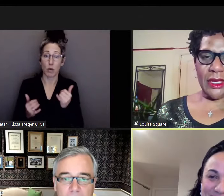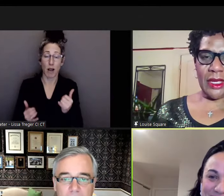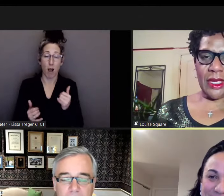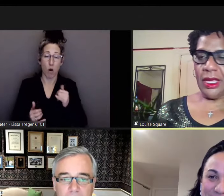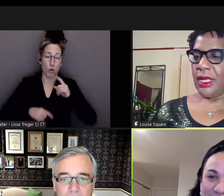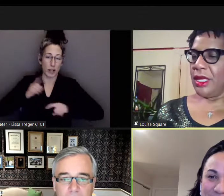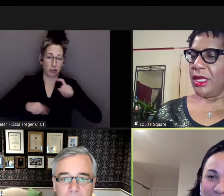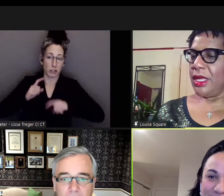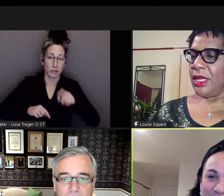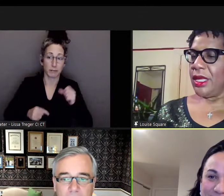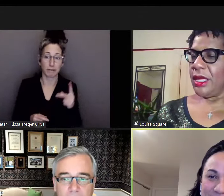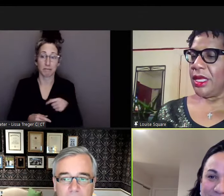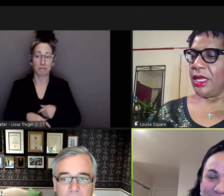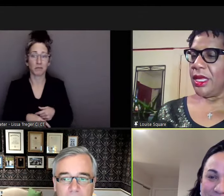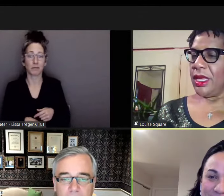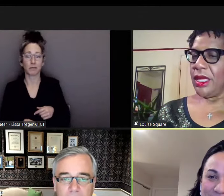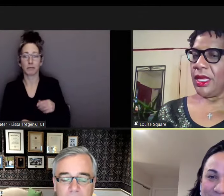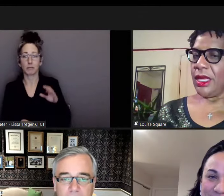Megan?